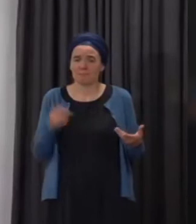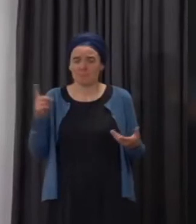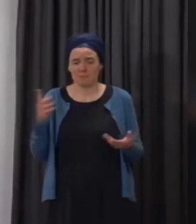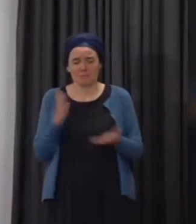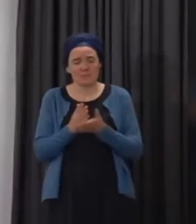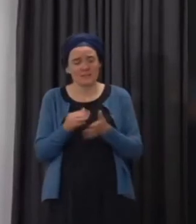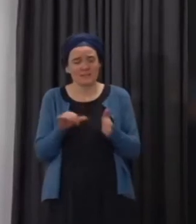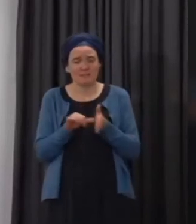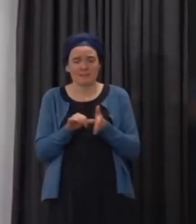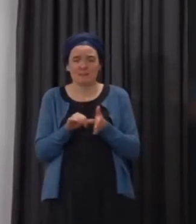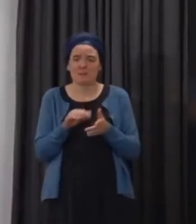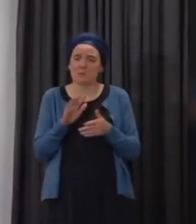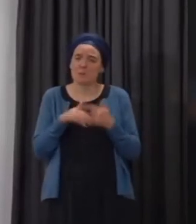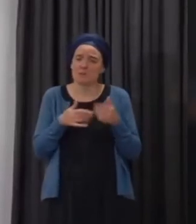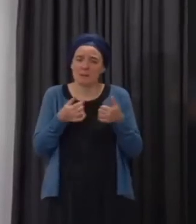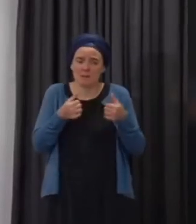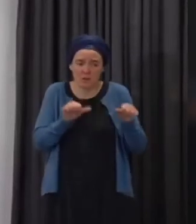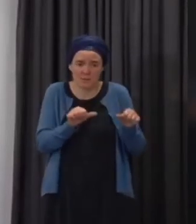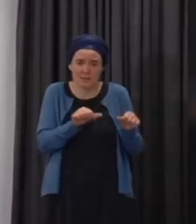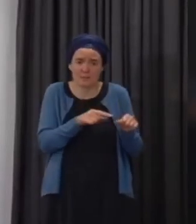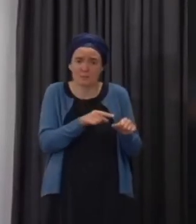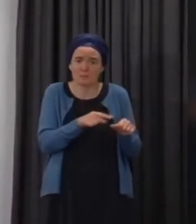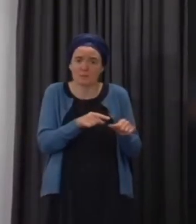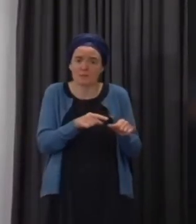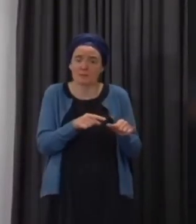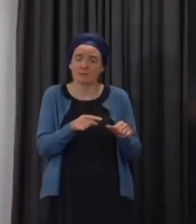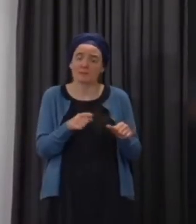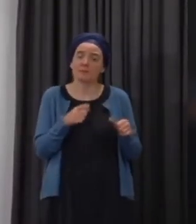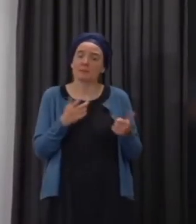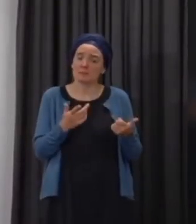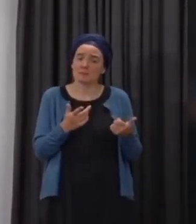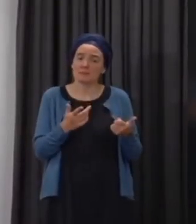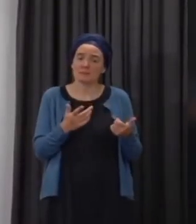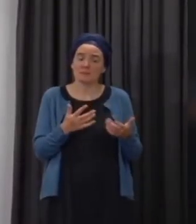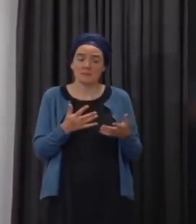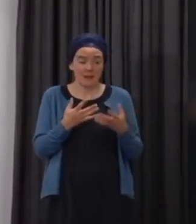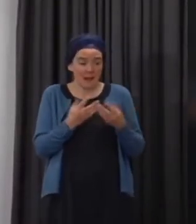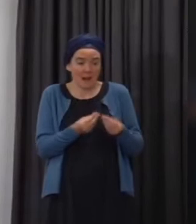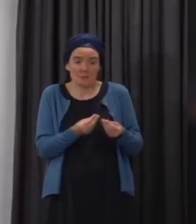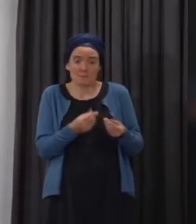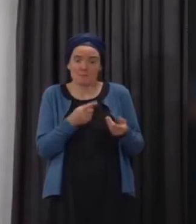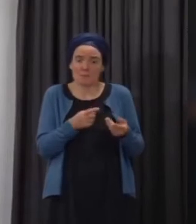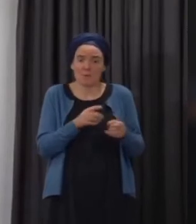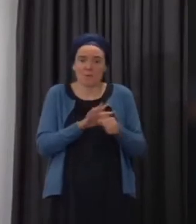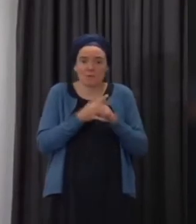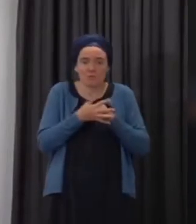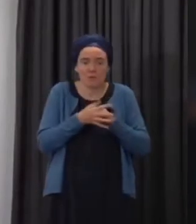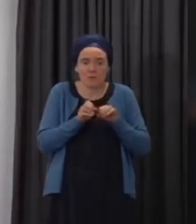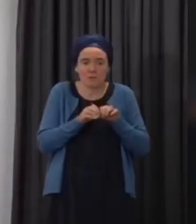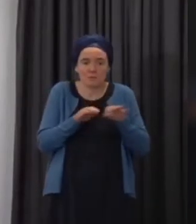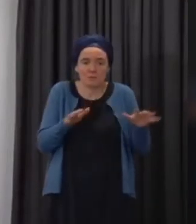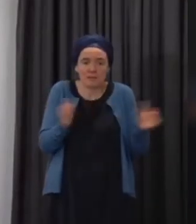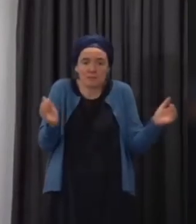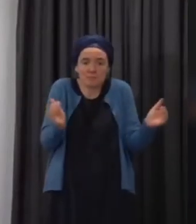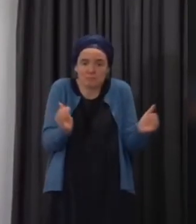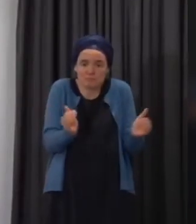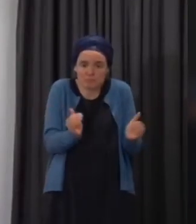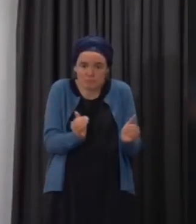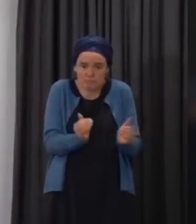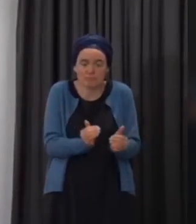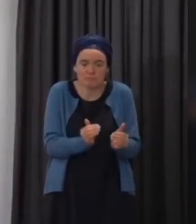with lockdown is that whilst it has definitely helped to prevent a further spread of coronavirus with all the harm that would have